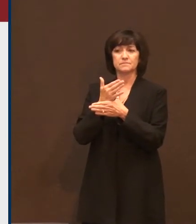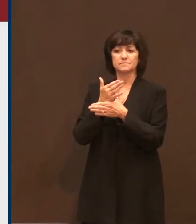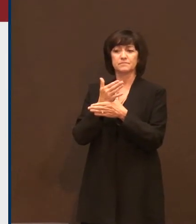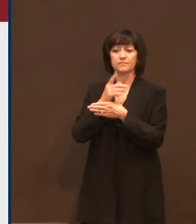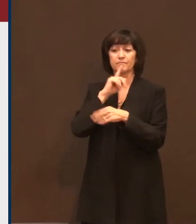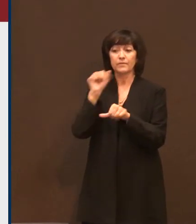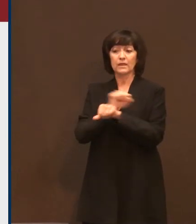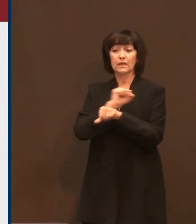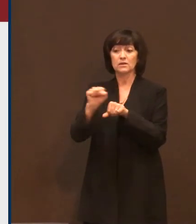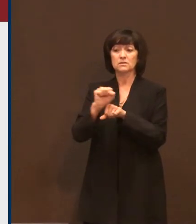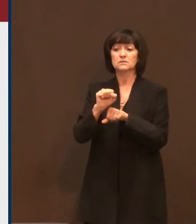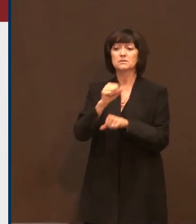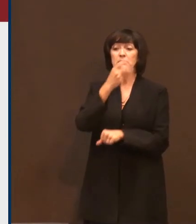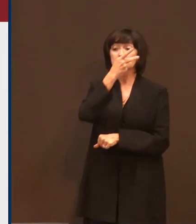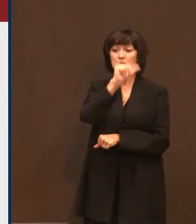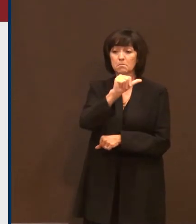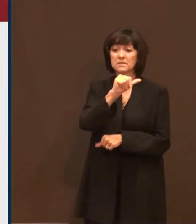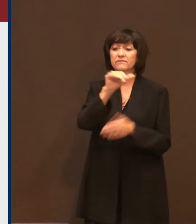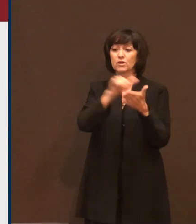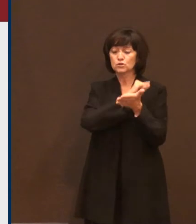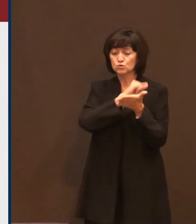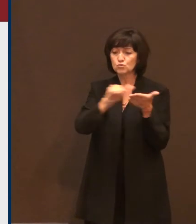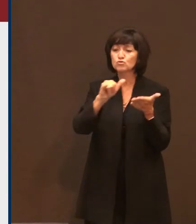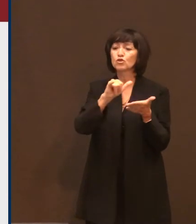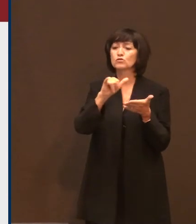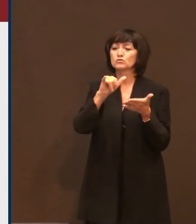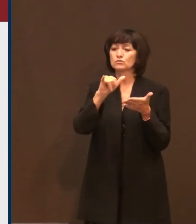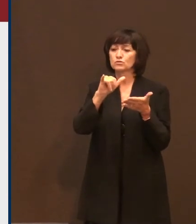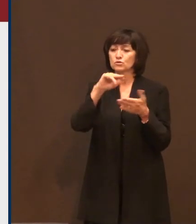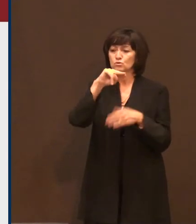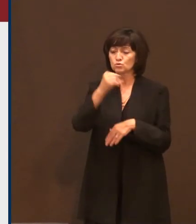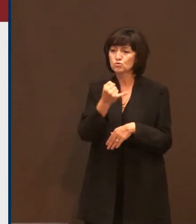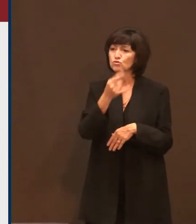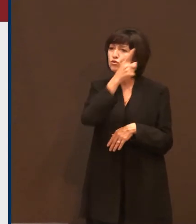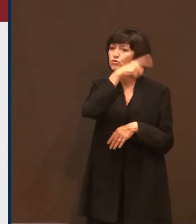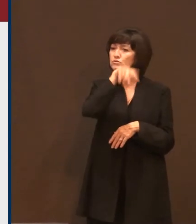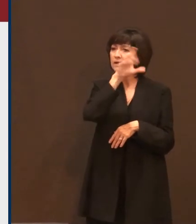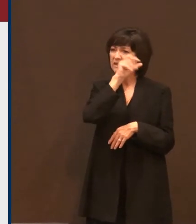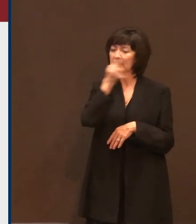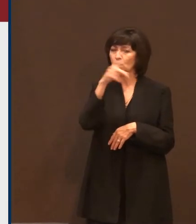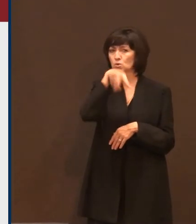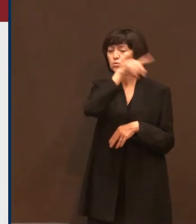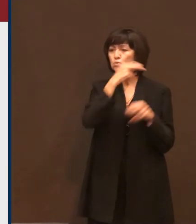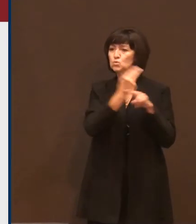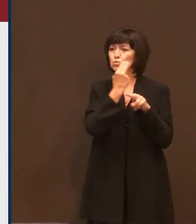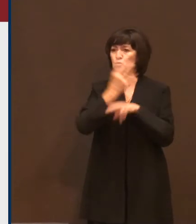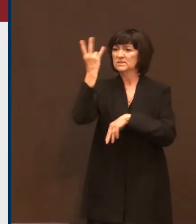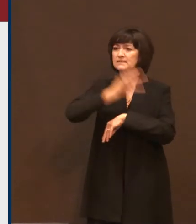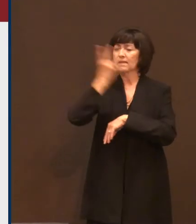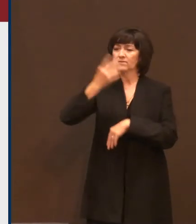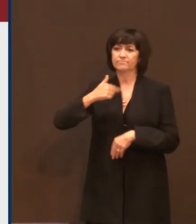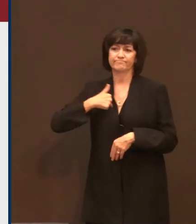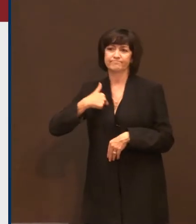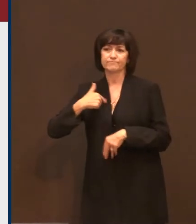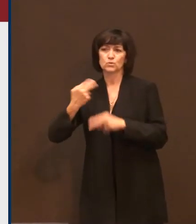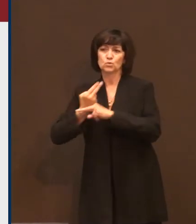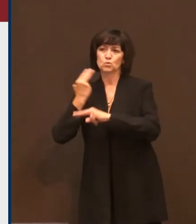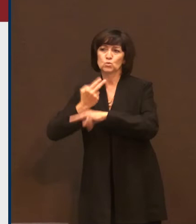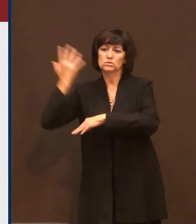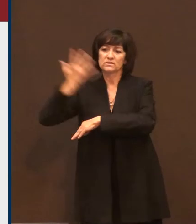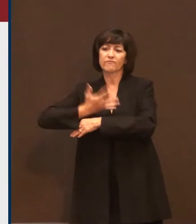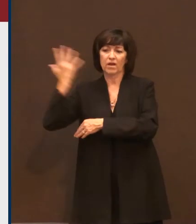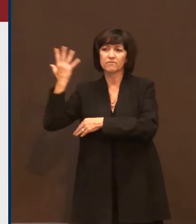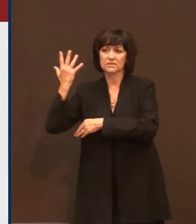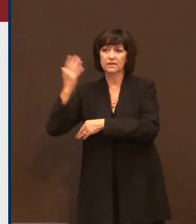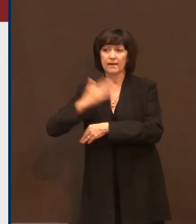Actually, New Jersey, New York, and Connecticut use a 7-day moving average, but it's 105. Our target's like 97. So we're right. As I said to